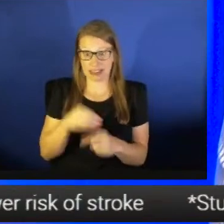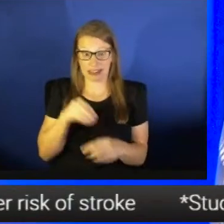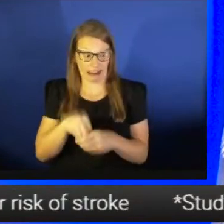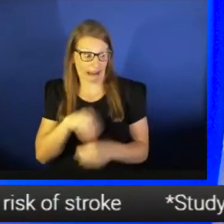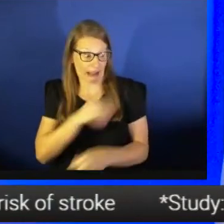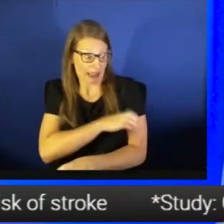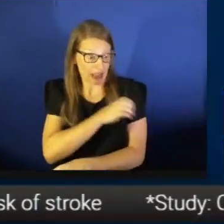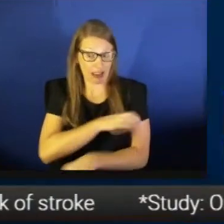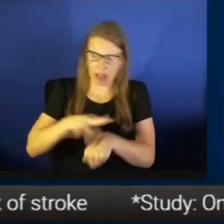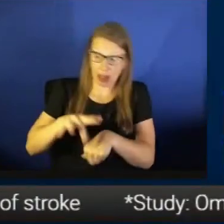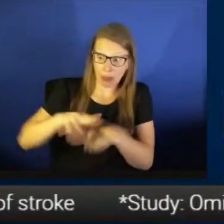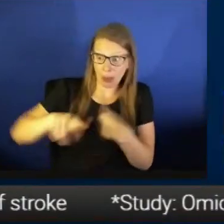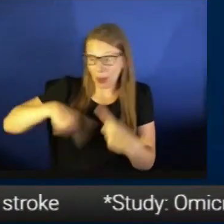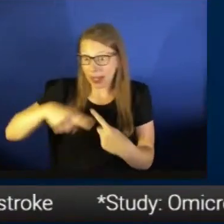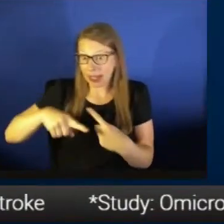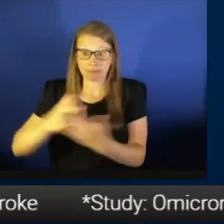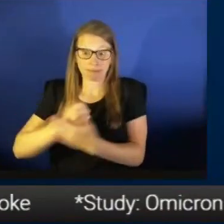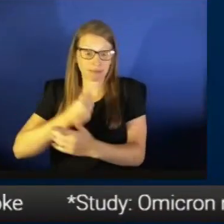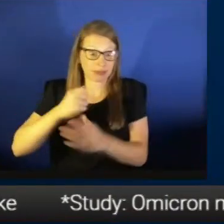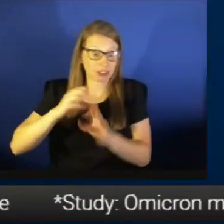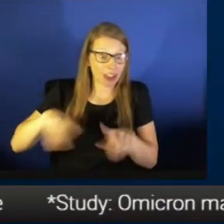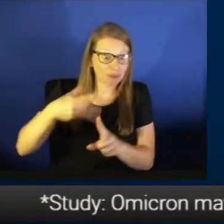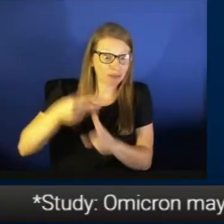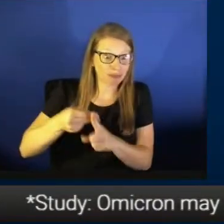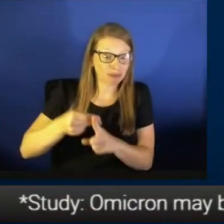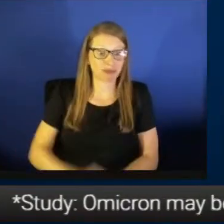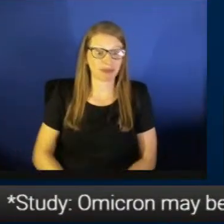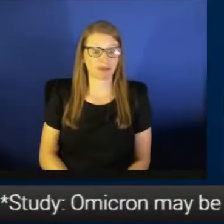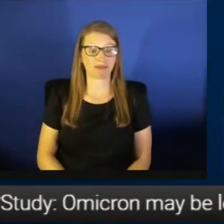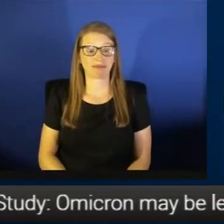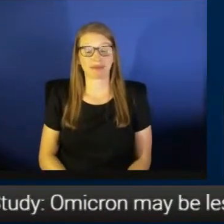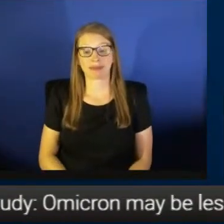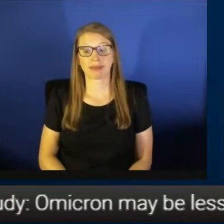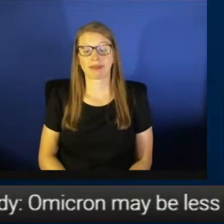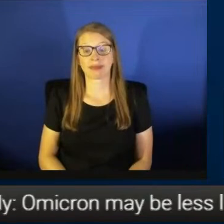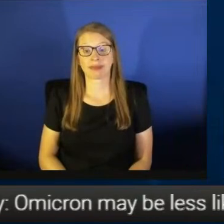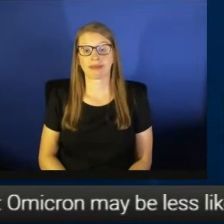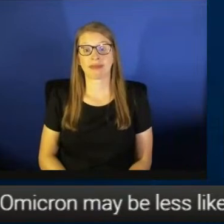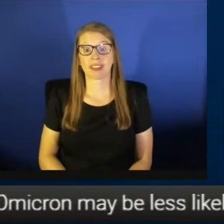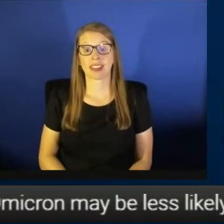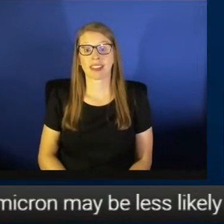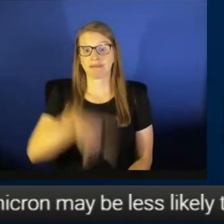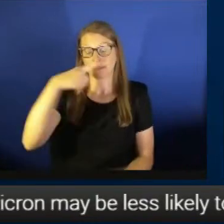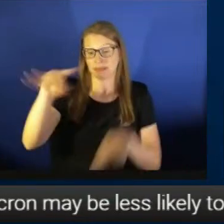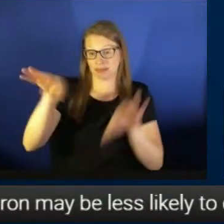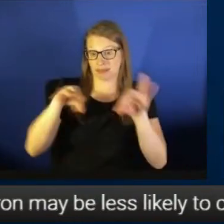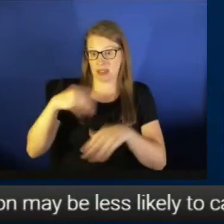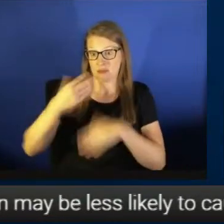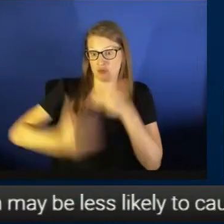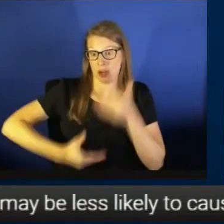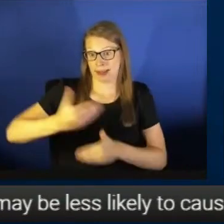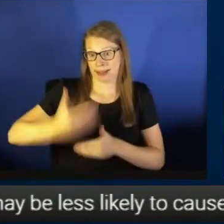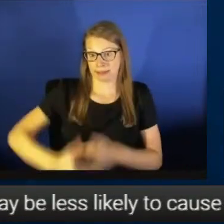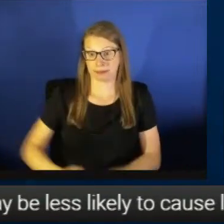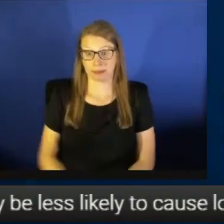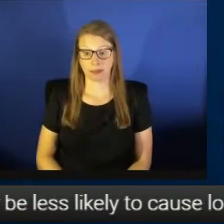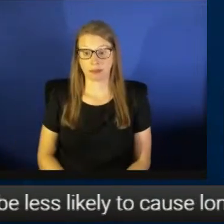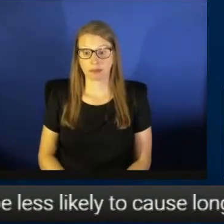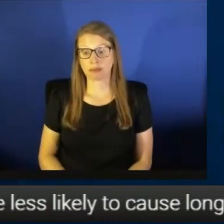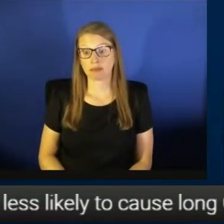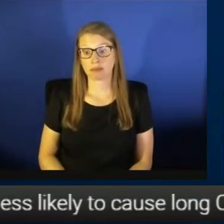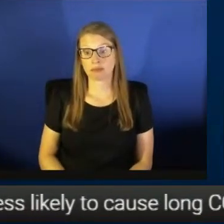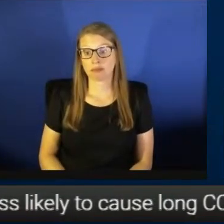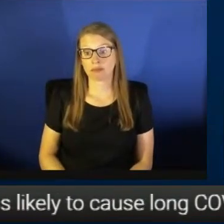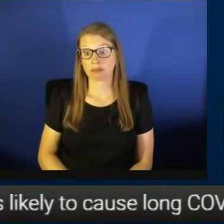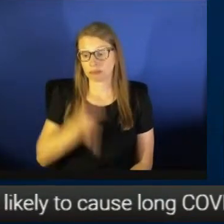child? So talk us through and walk us through the process when a parent has made this decision. They said they're